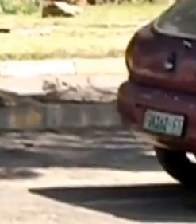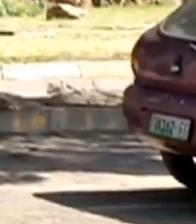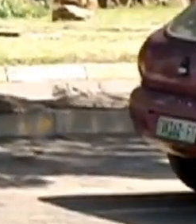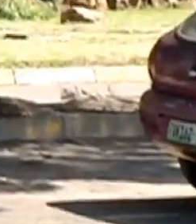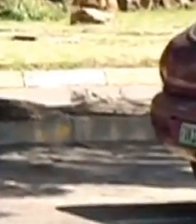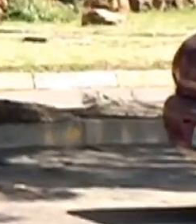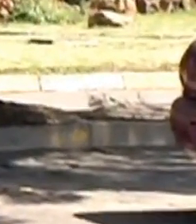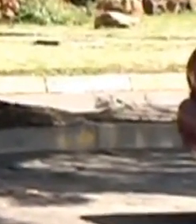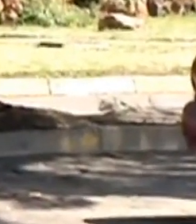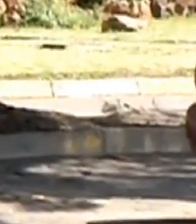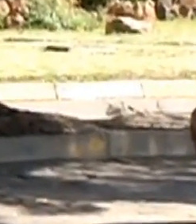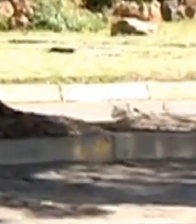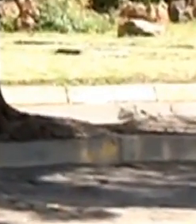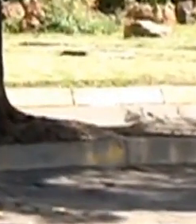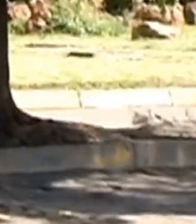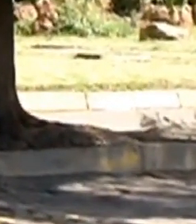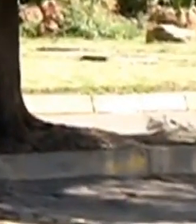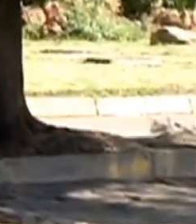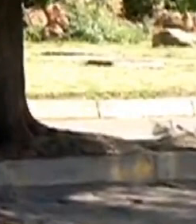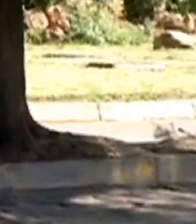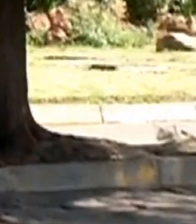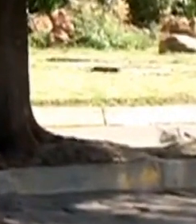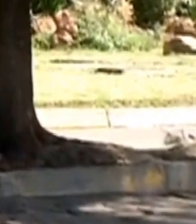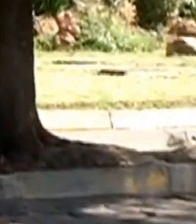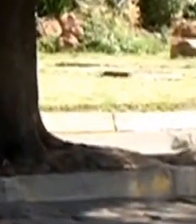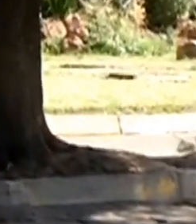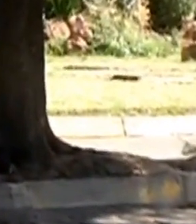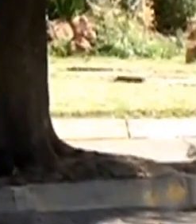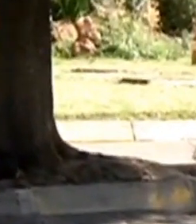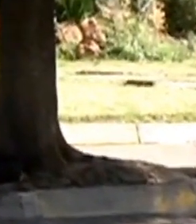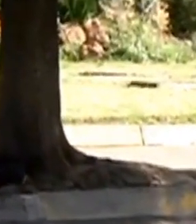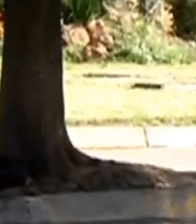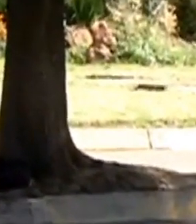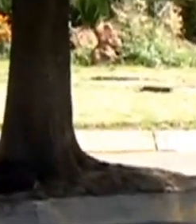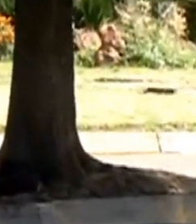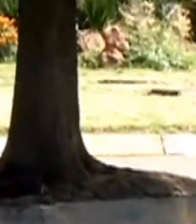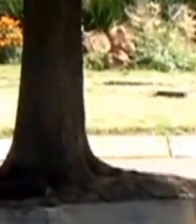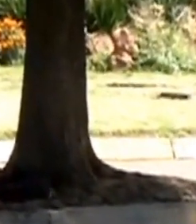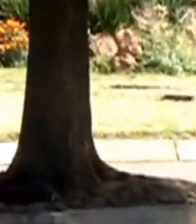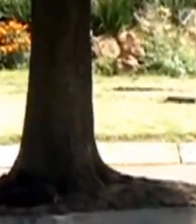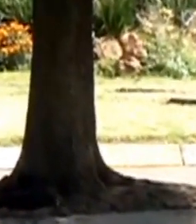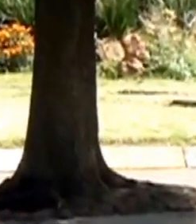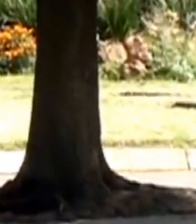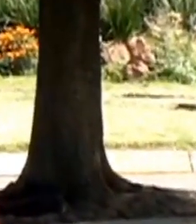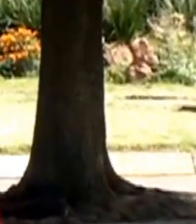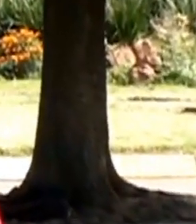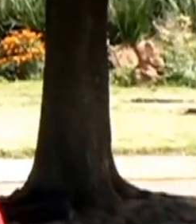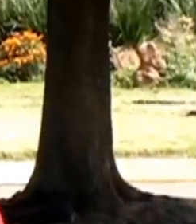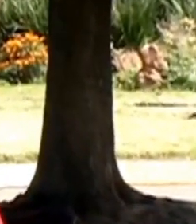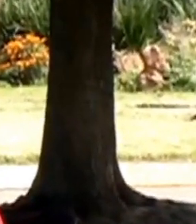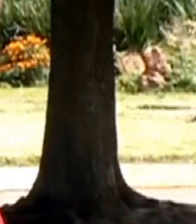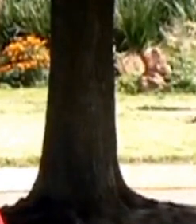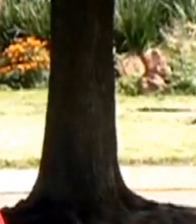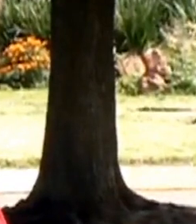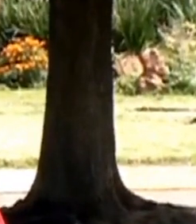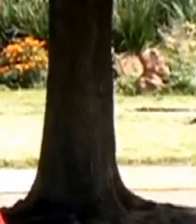us. What are you expecting tomorrow on the oversight visit by the Deputy President? We do know, of course, that even